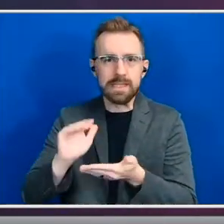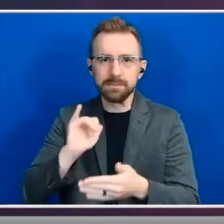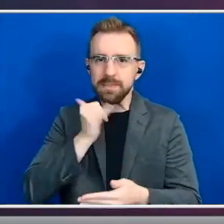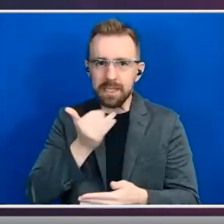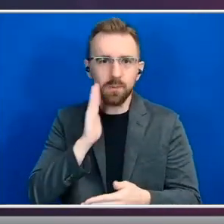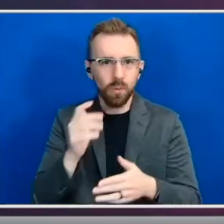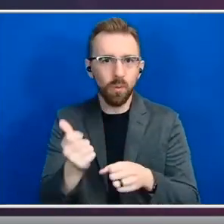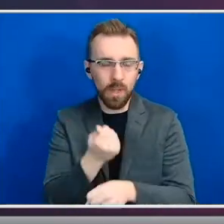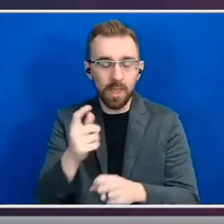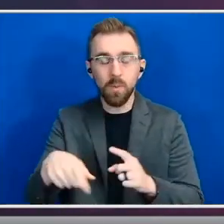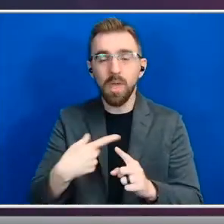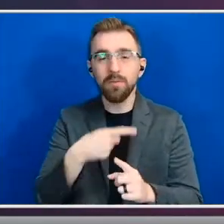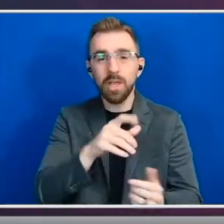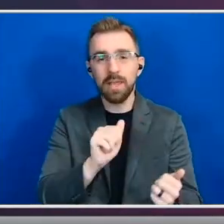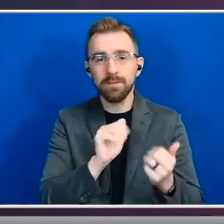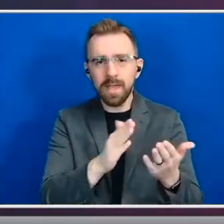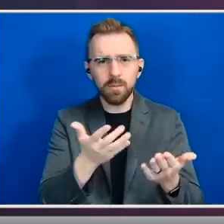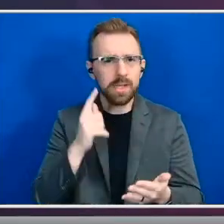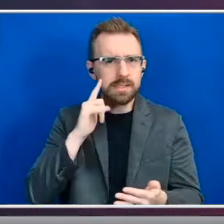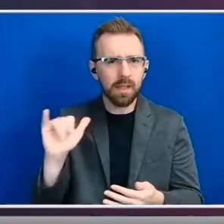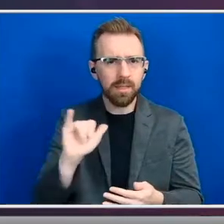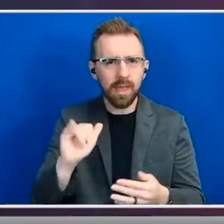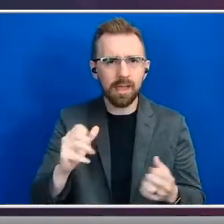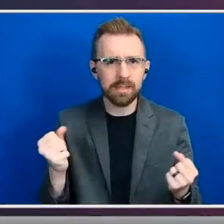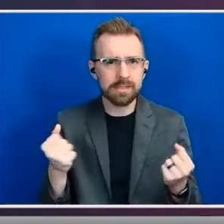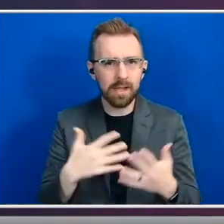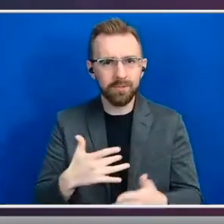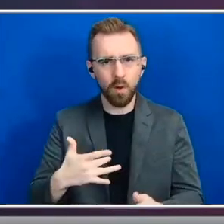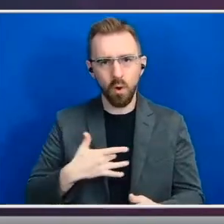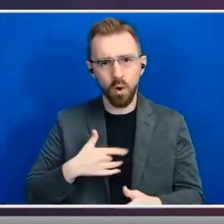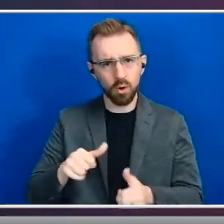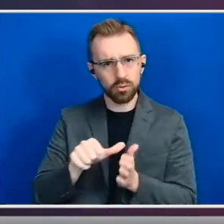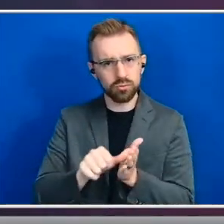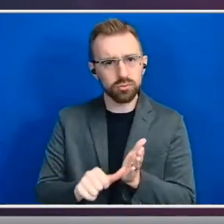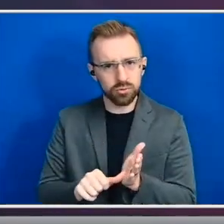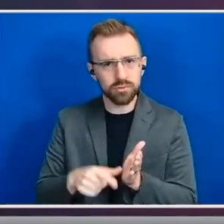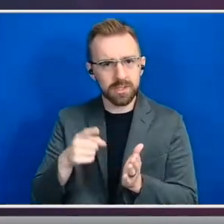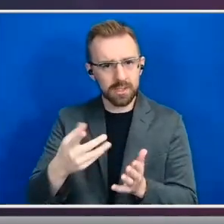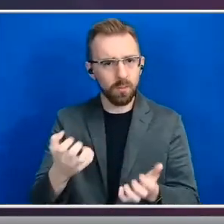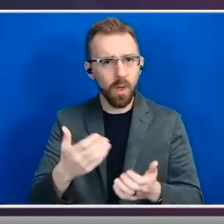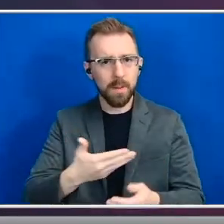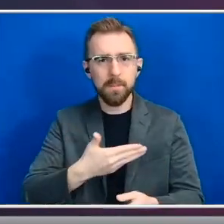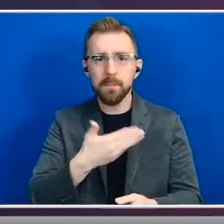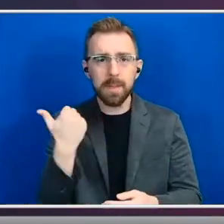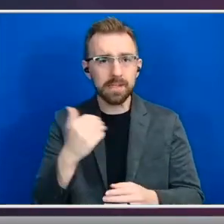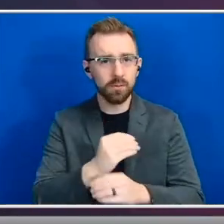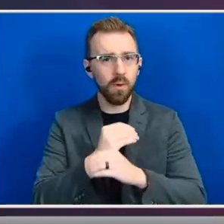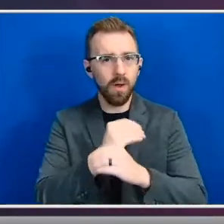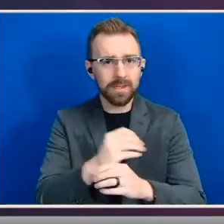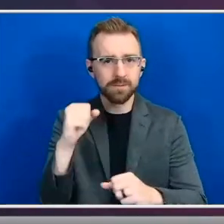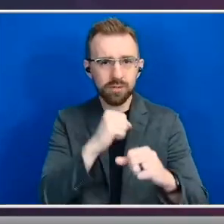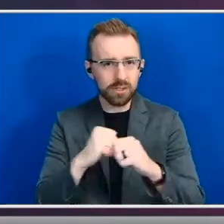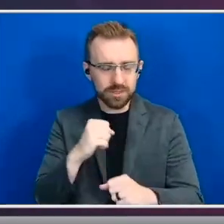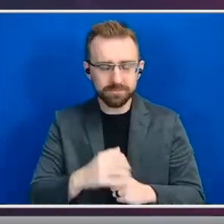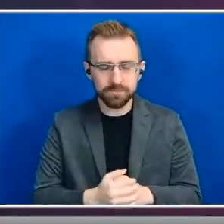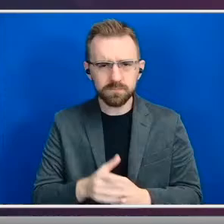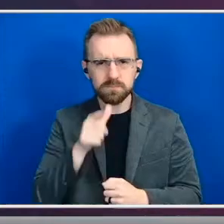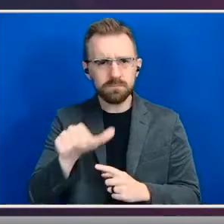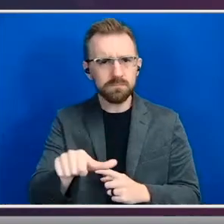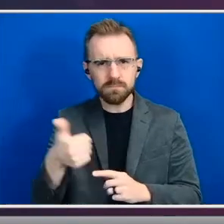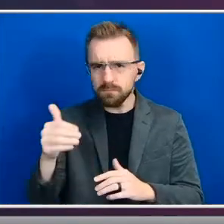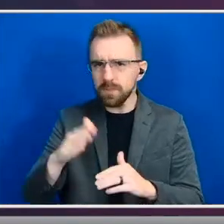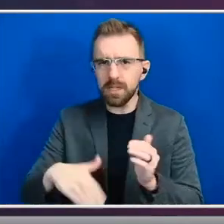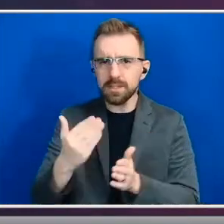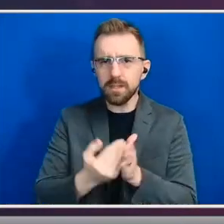with what sounded like a terrifying heart surgery, he wanted the best offensive strategy. And who else than someone who has been